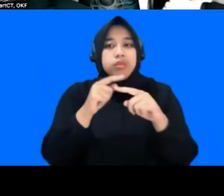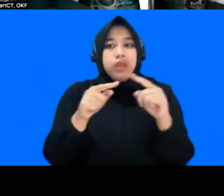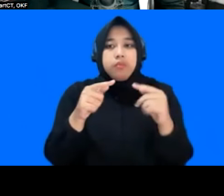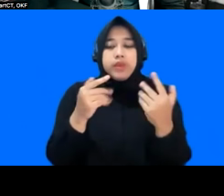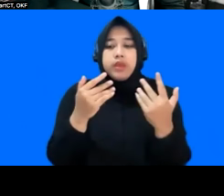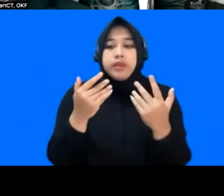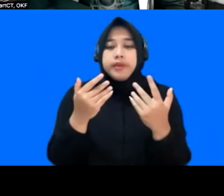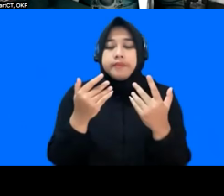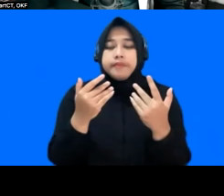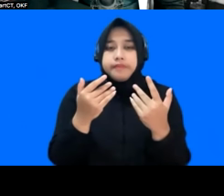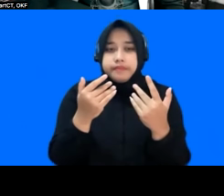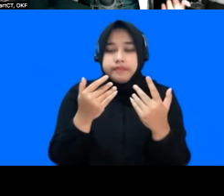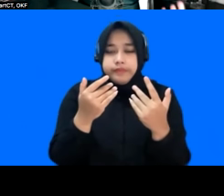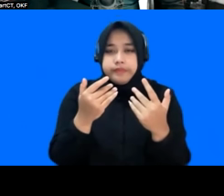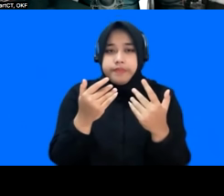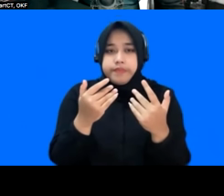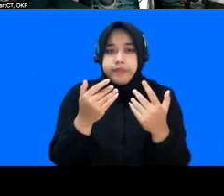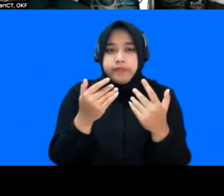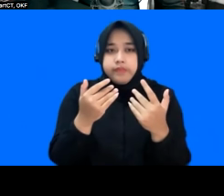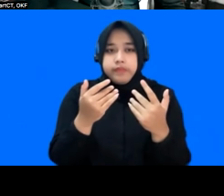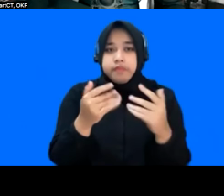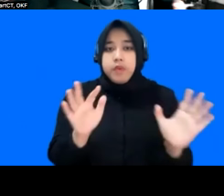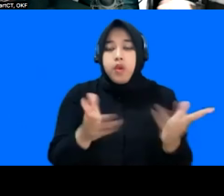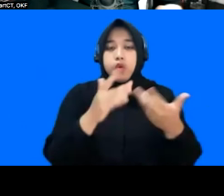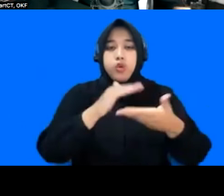build inclusive communities. Don't gatekeep.